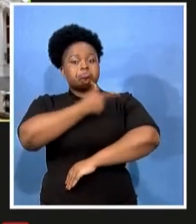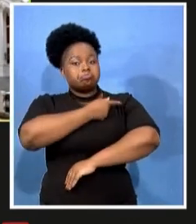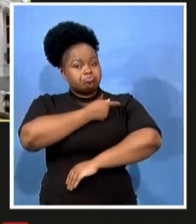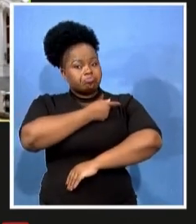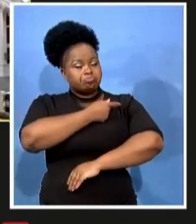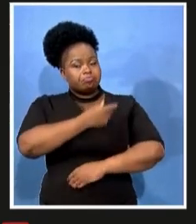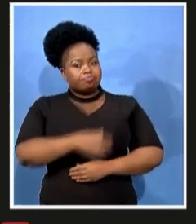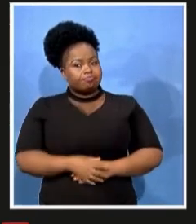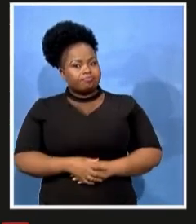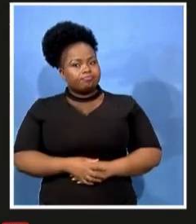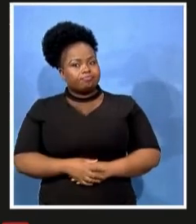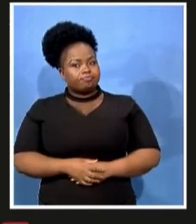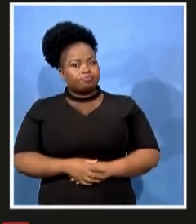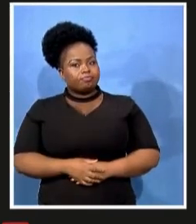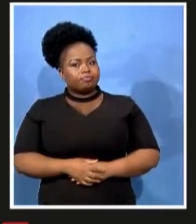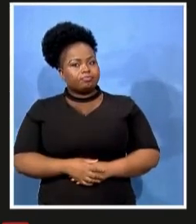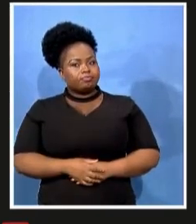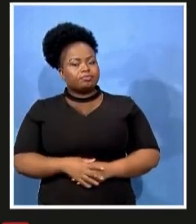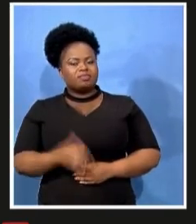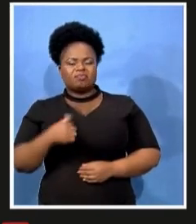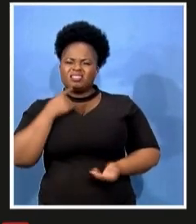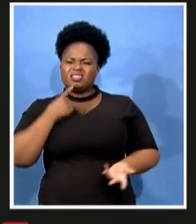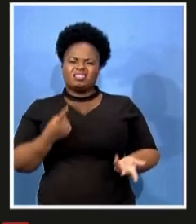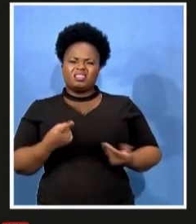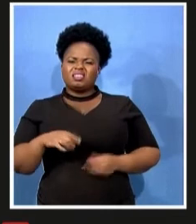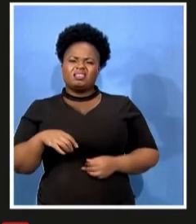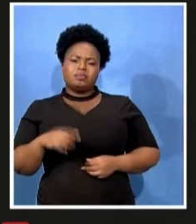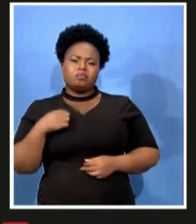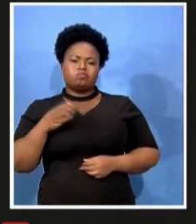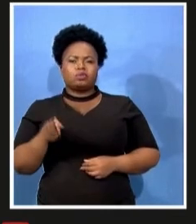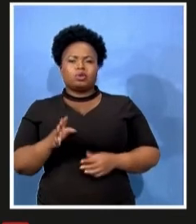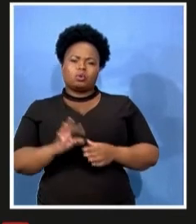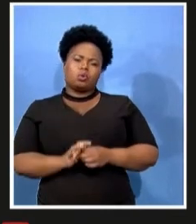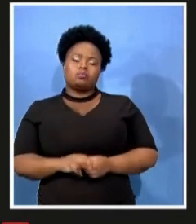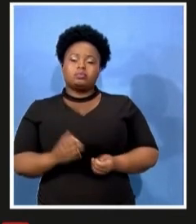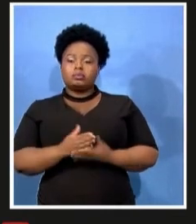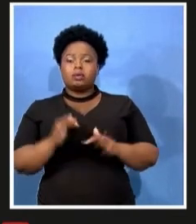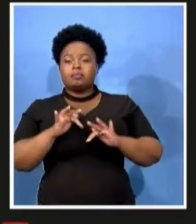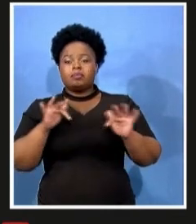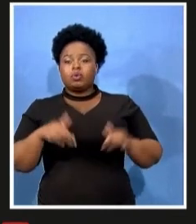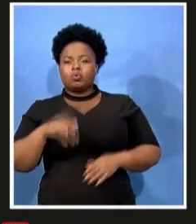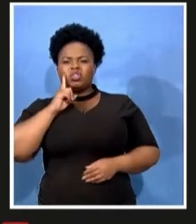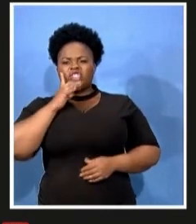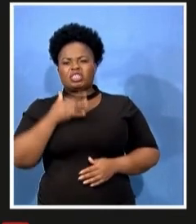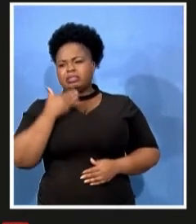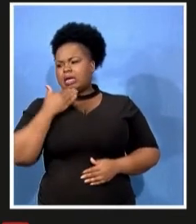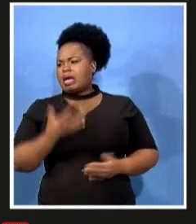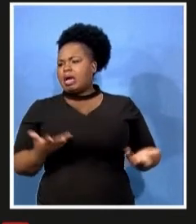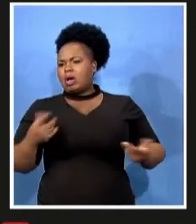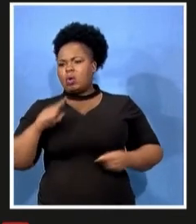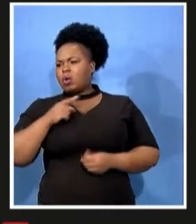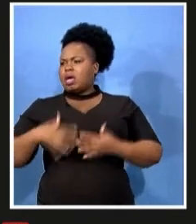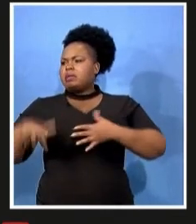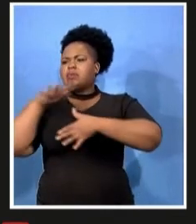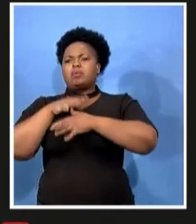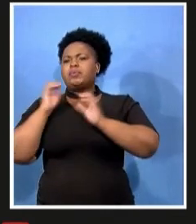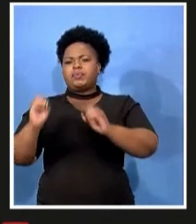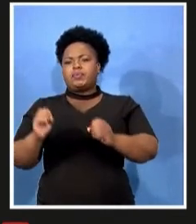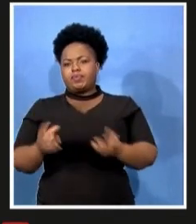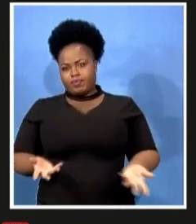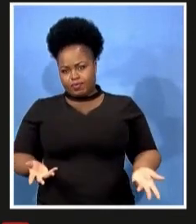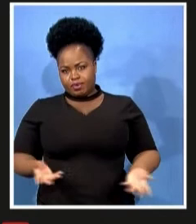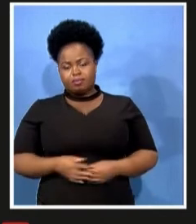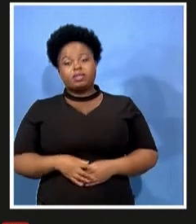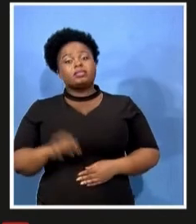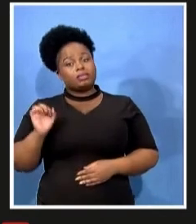sitting at home, you get people who are teachers say, but why are we not prioritized on this matter? I've also not been able to say, yes,